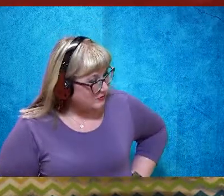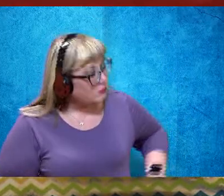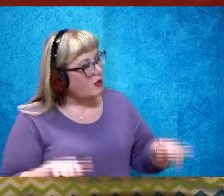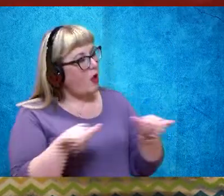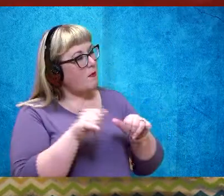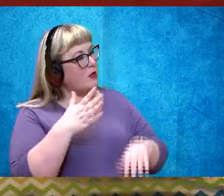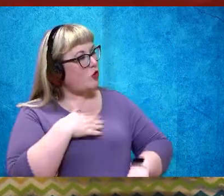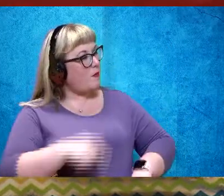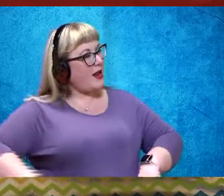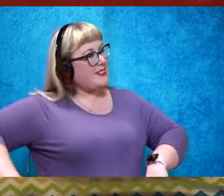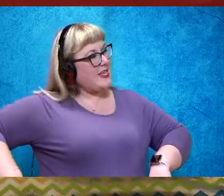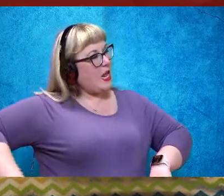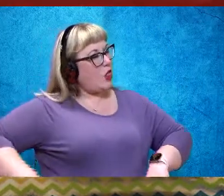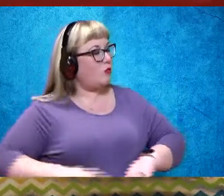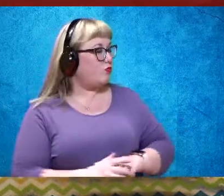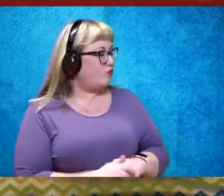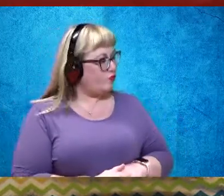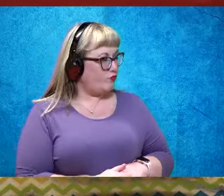my tail.